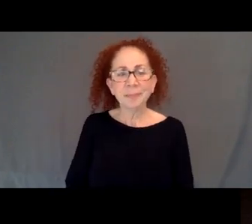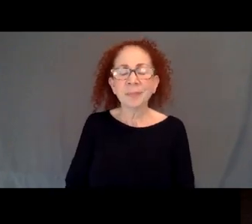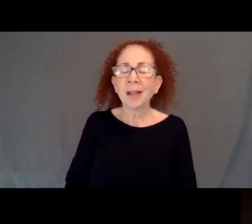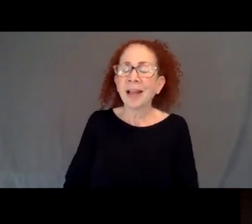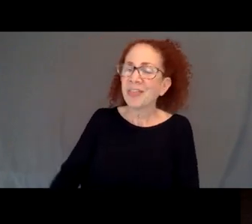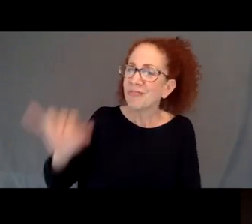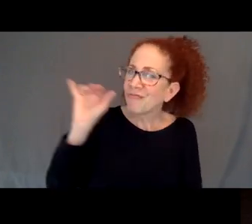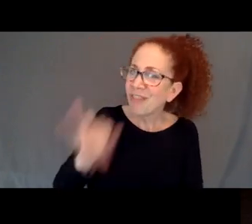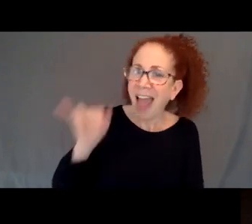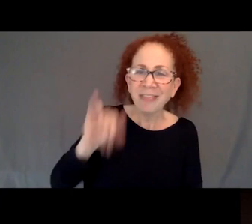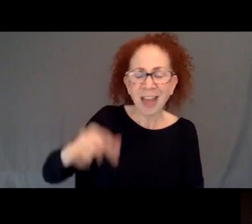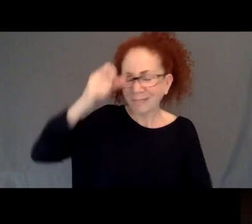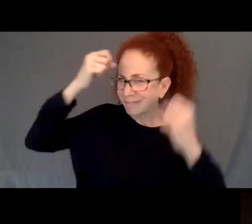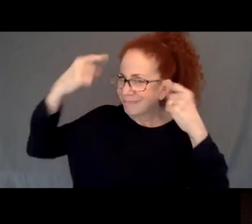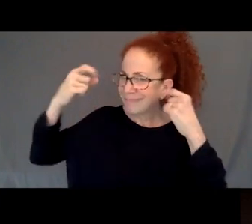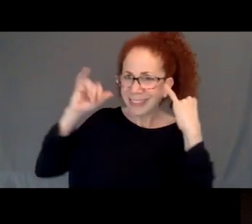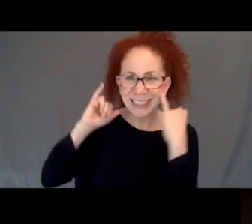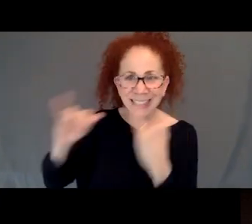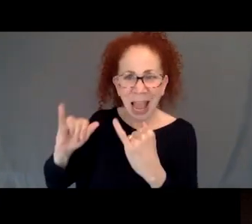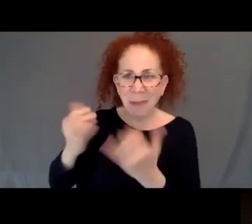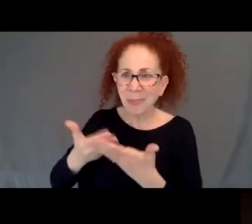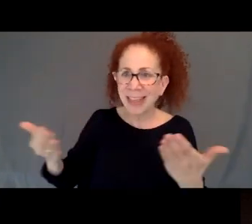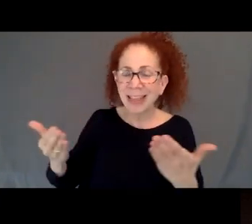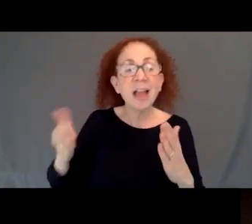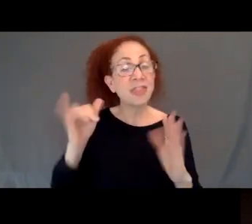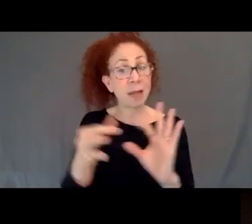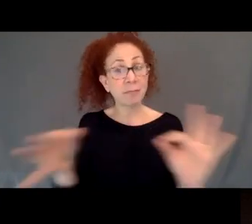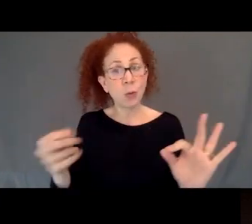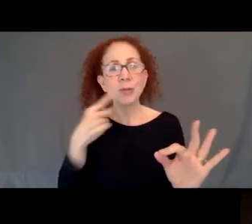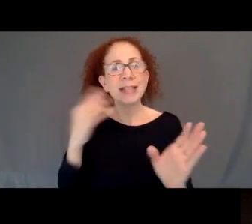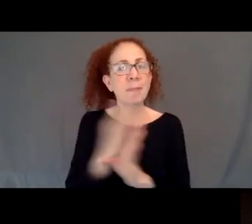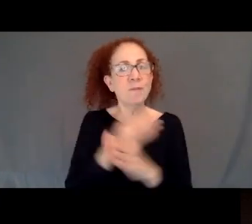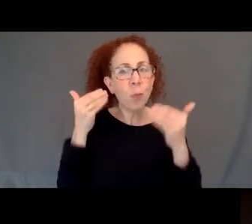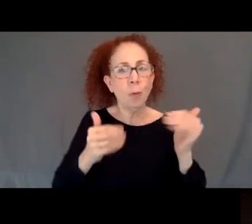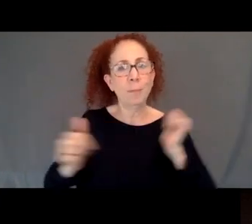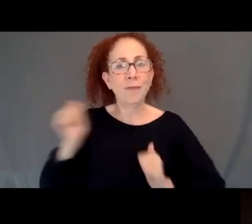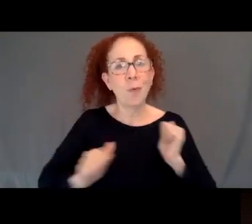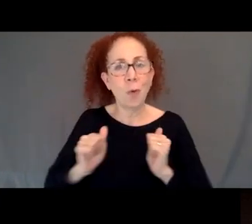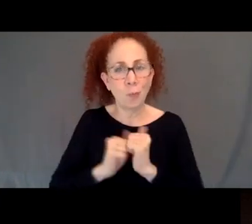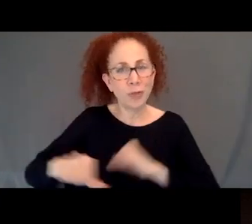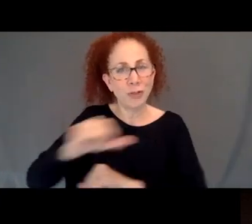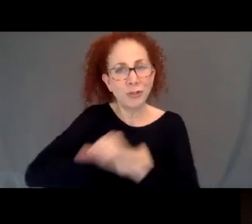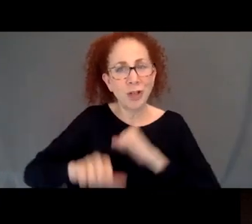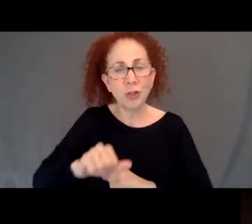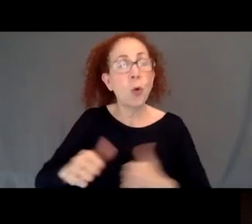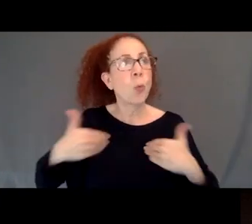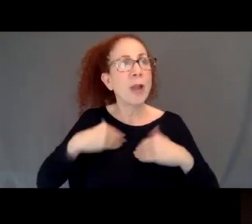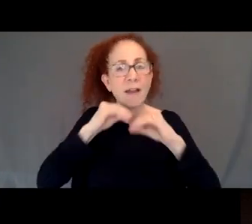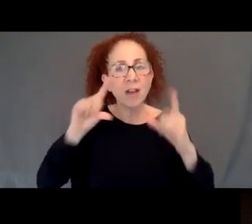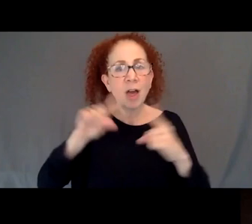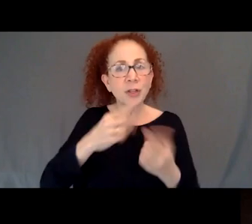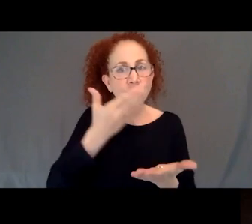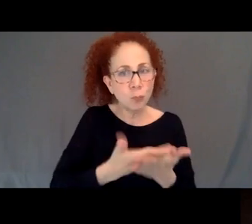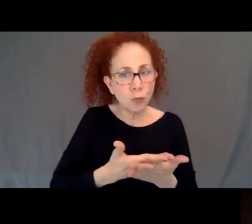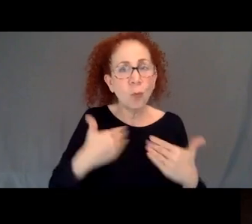I was thinking that as you were saying that, we say that before we go on stage with each other, we have nothing